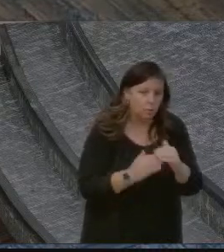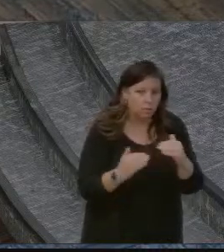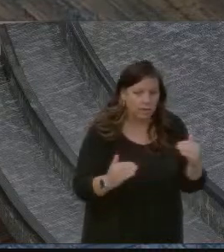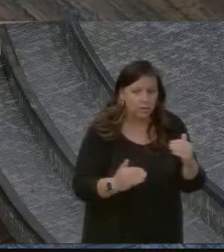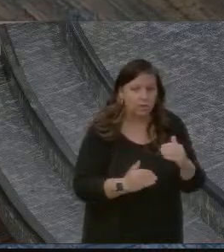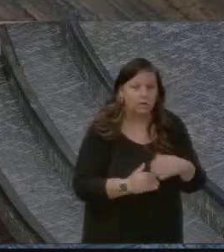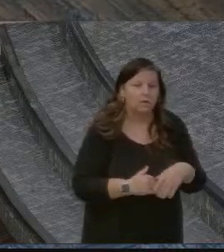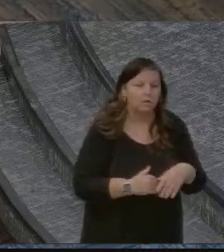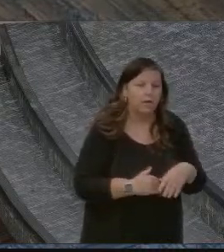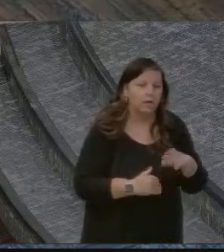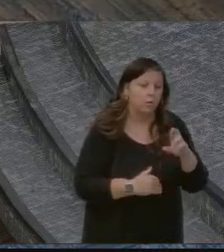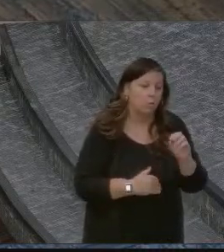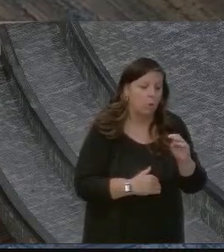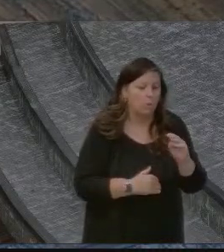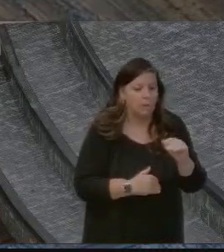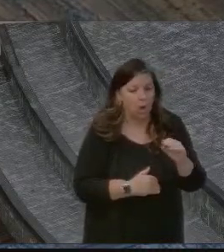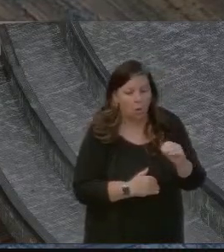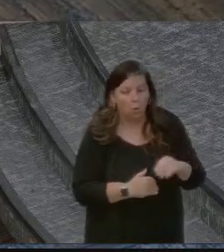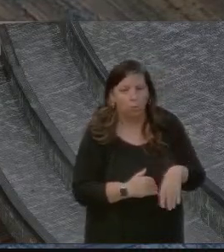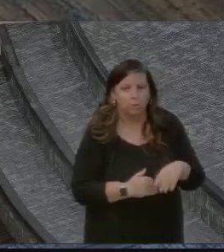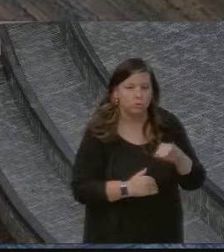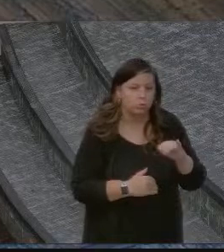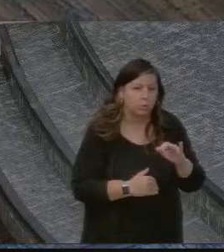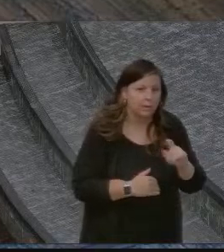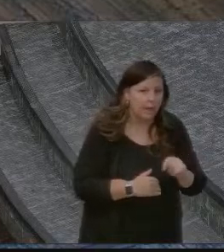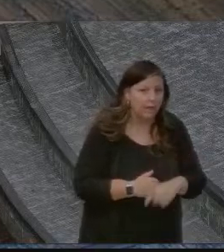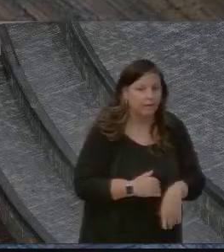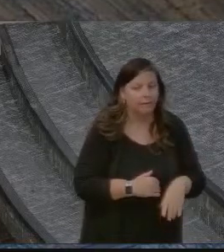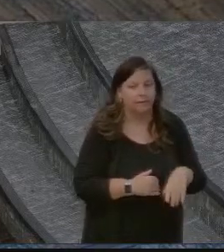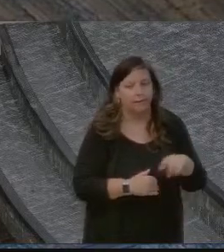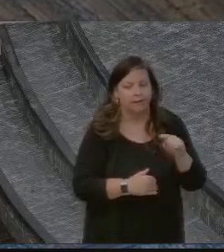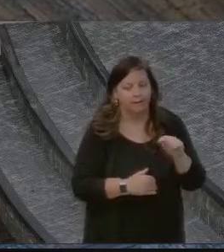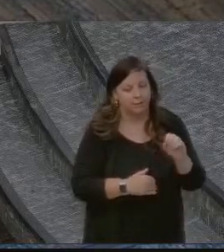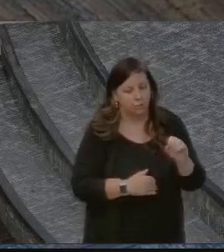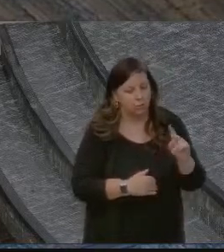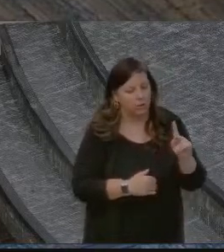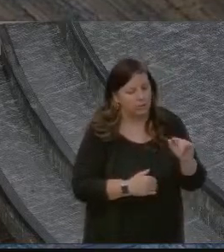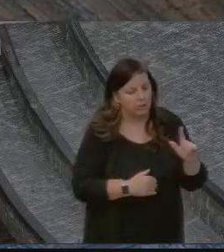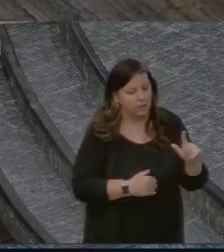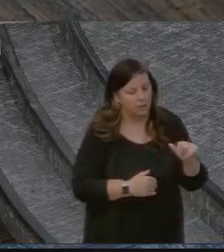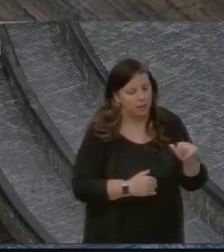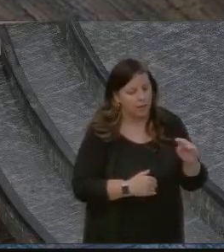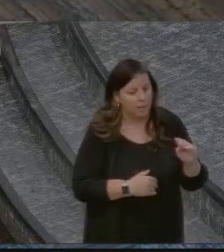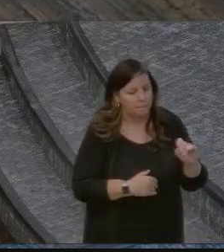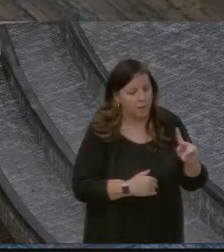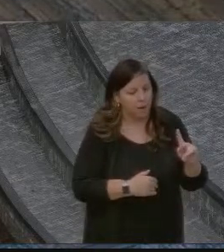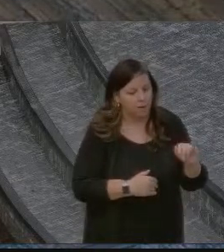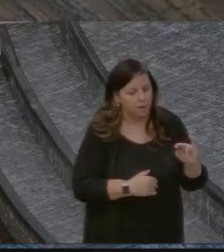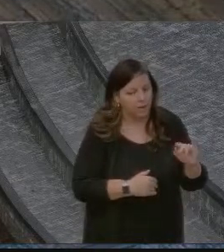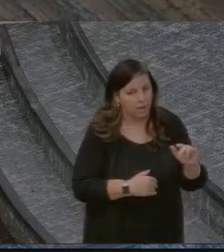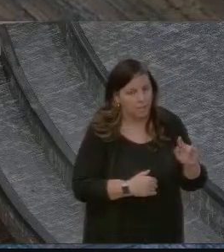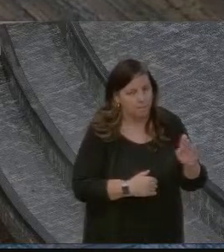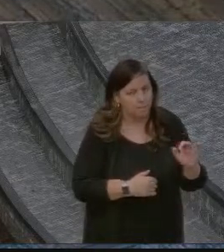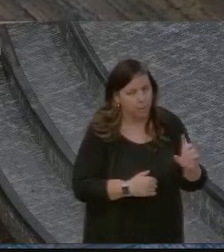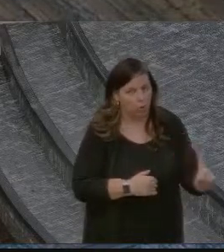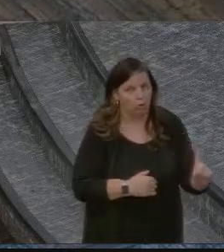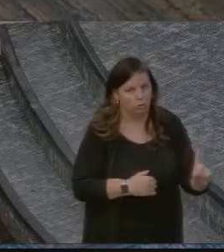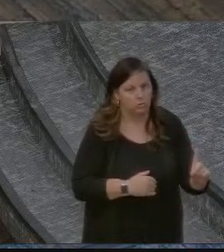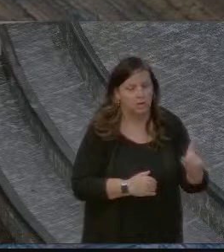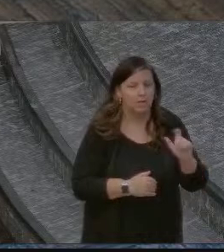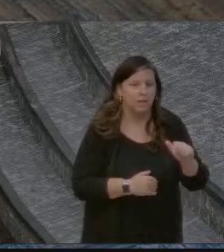and To Kill a Mockingbird and all of those classics that have been adapted to the reading level of the students. So they have high